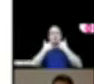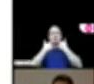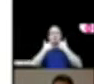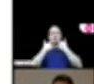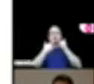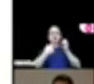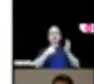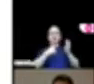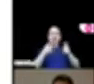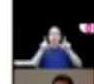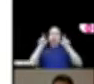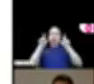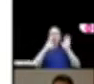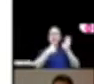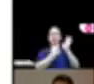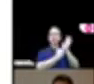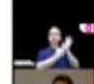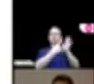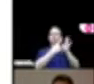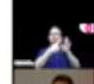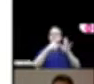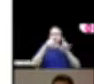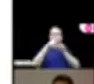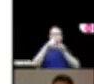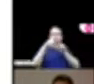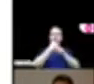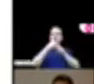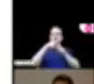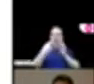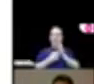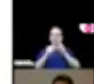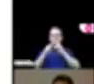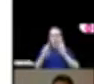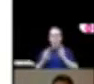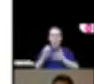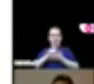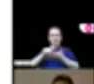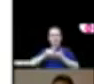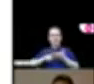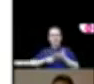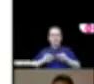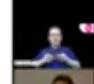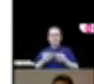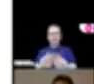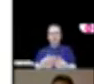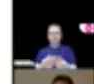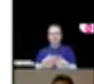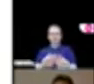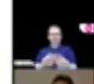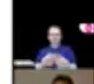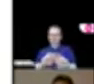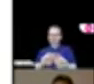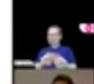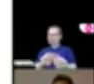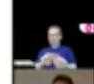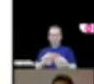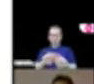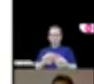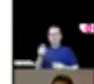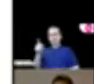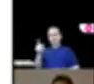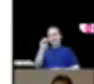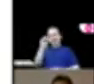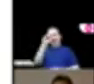have explained that the system with the Home Office is not as straightforward as you think. When you're in Africa,